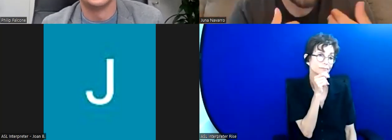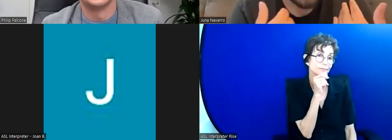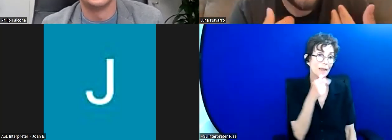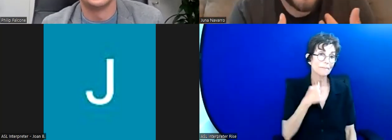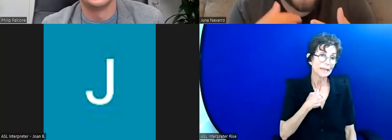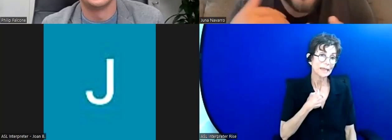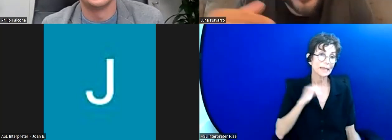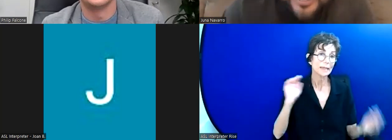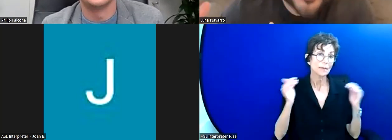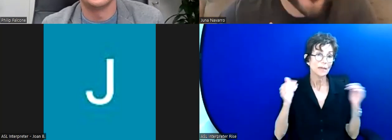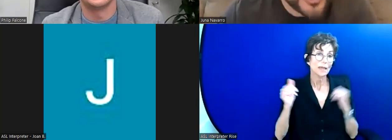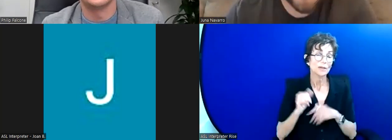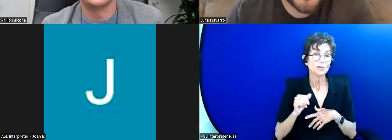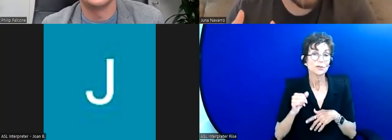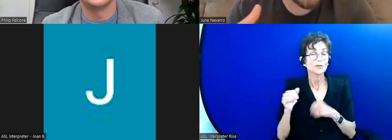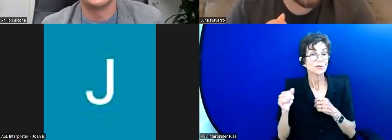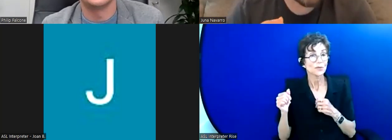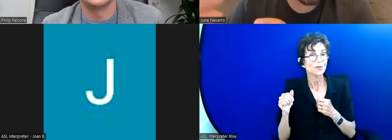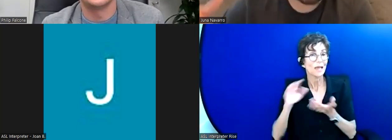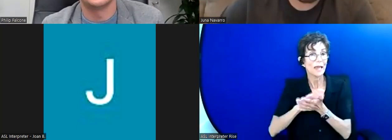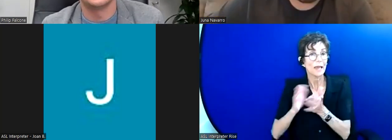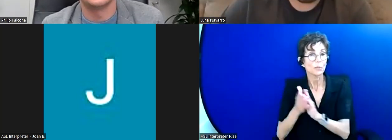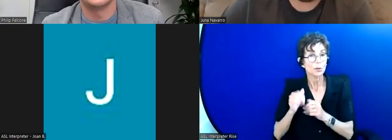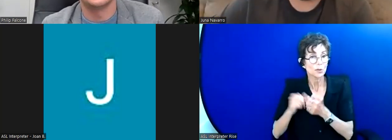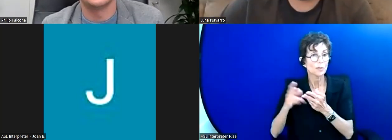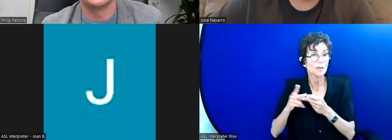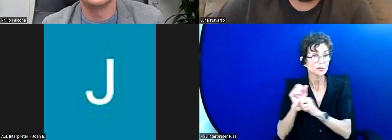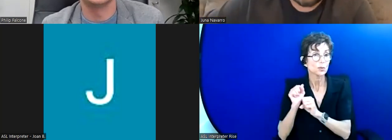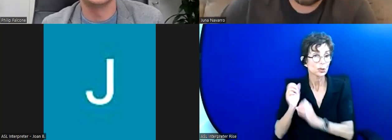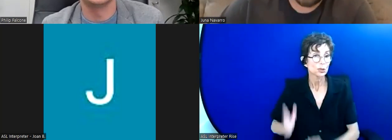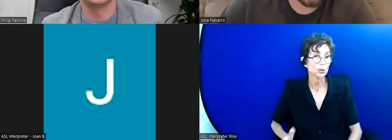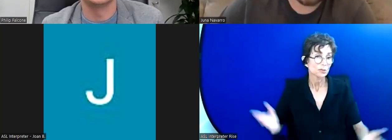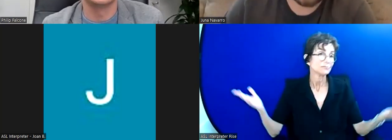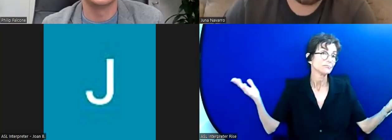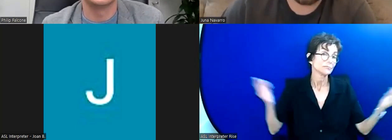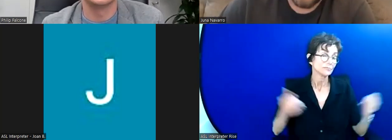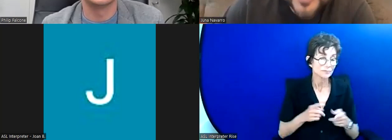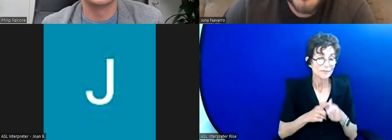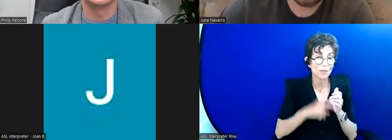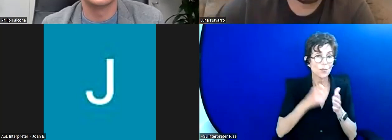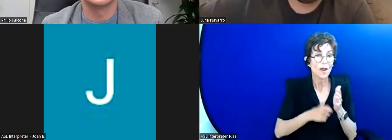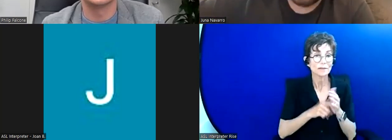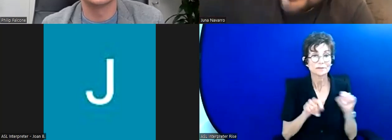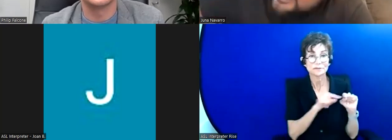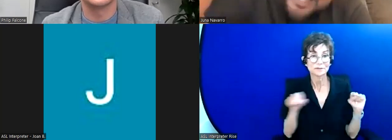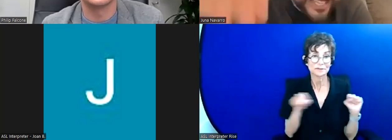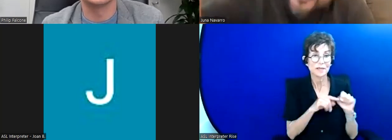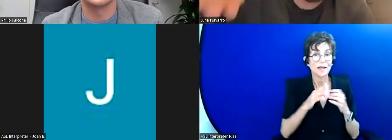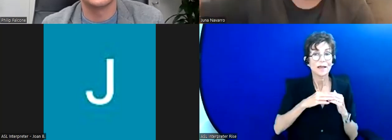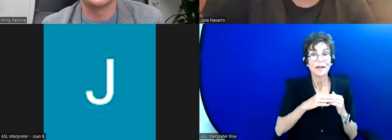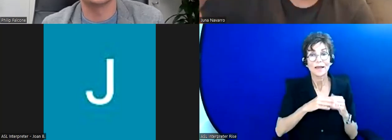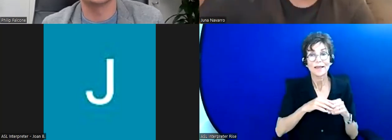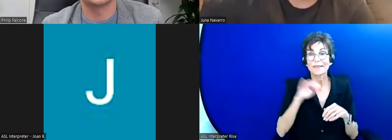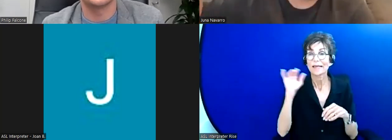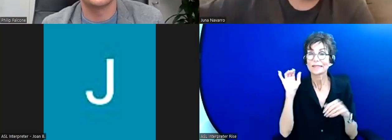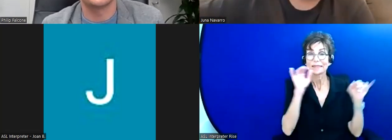worker. All right, let's just try to price match there. And then I think at least every artist in the city is worth the same thing